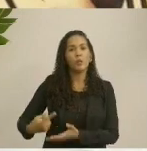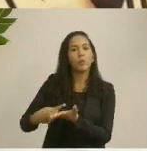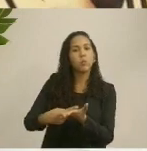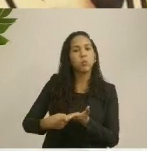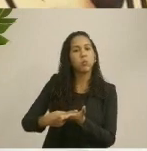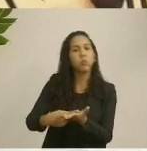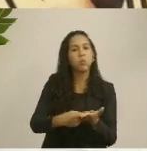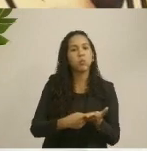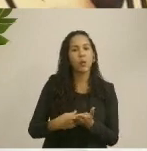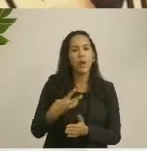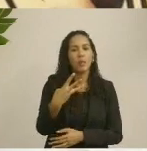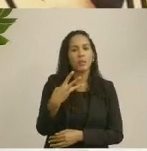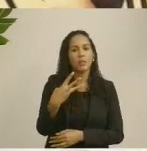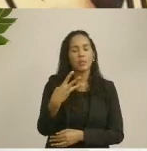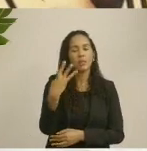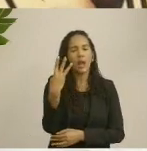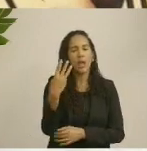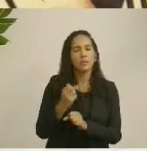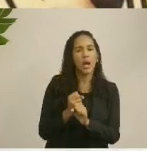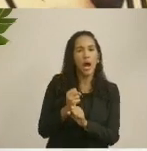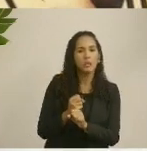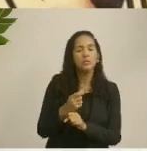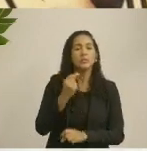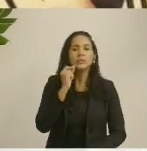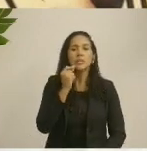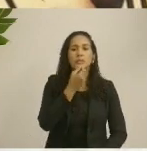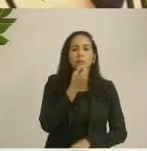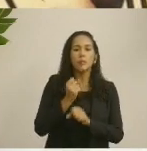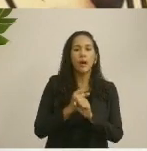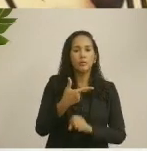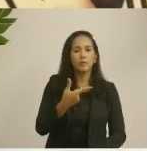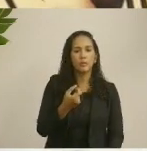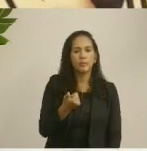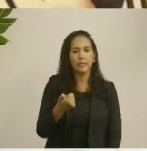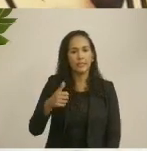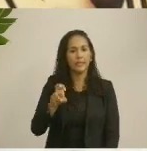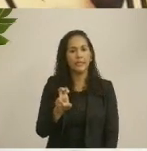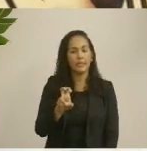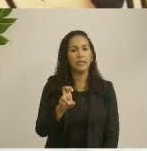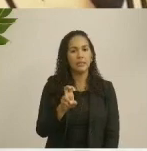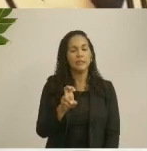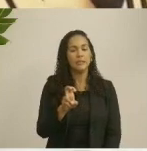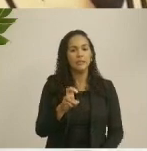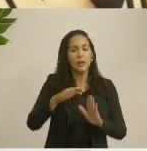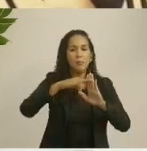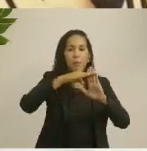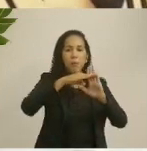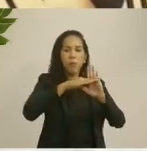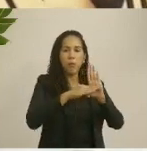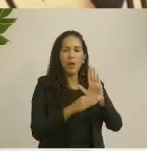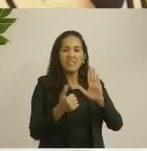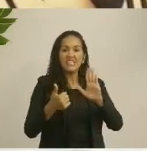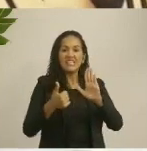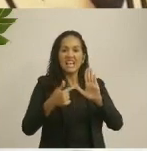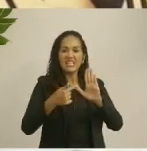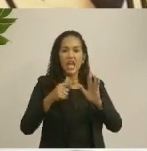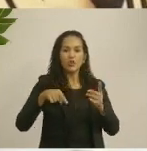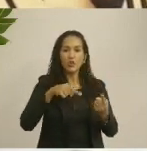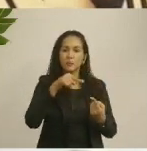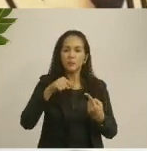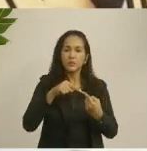2015, adopted the 17 Sustainable Development Goals. And we are now